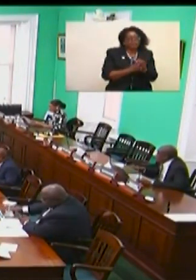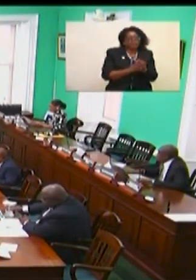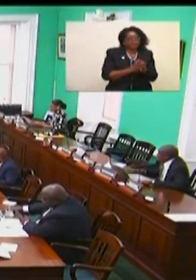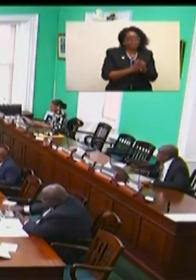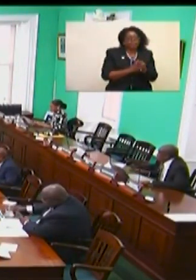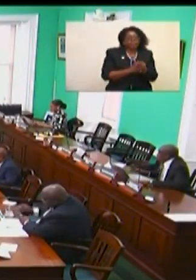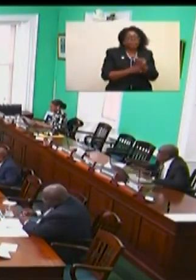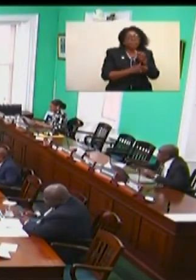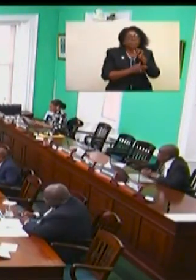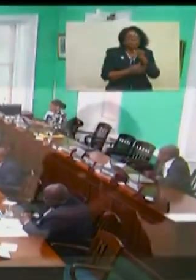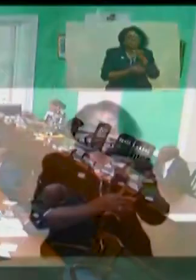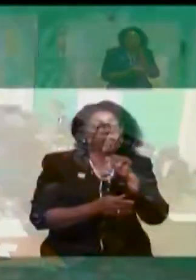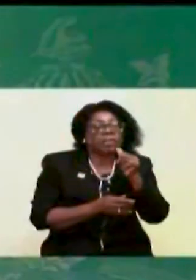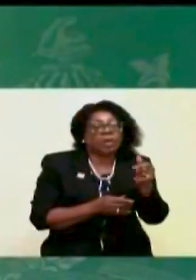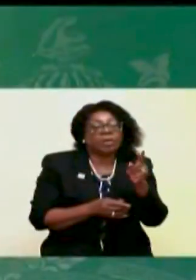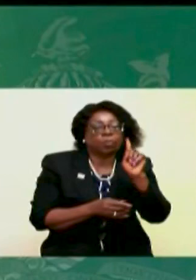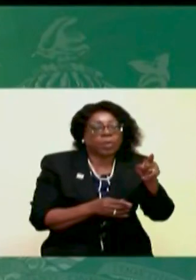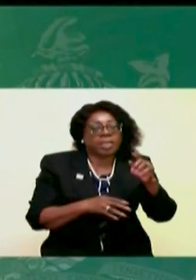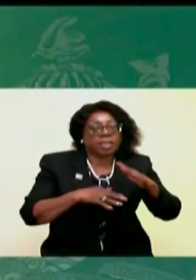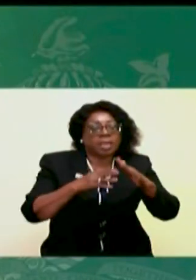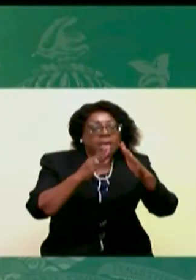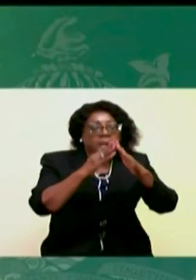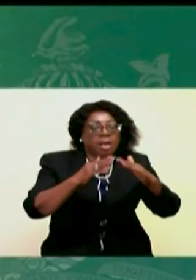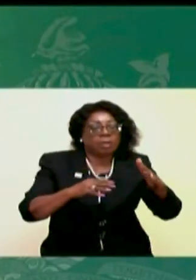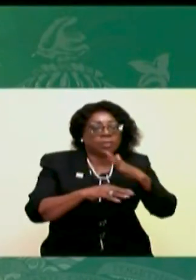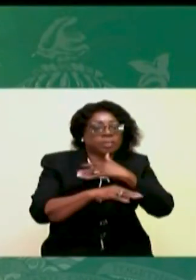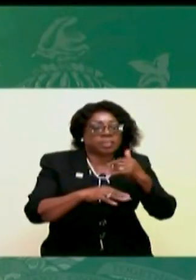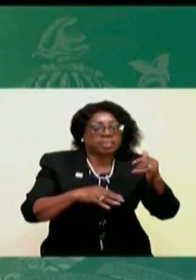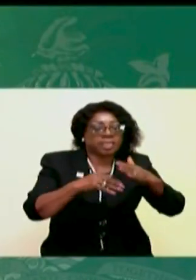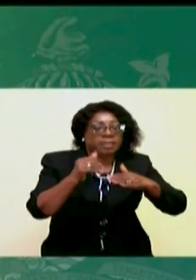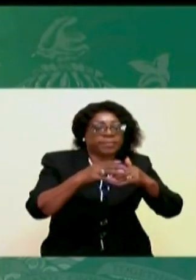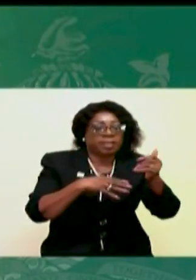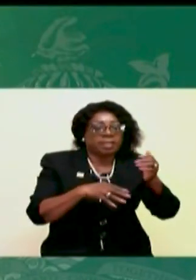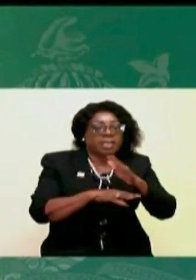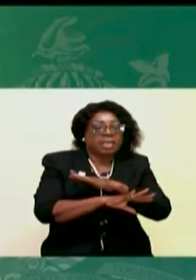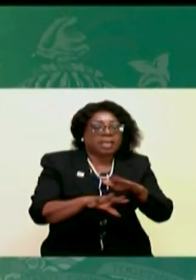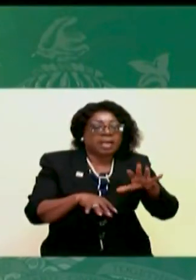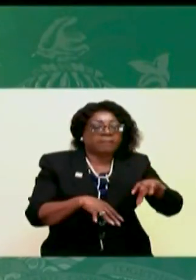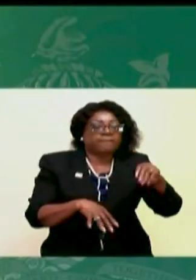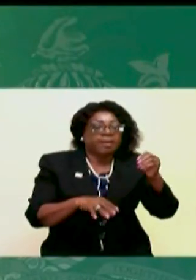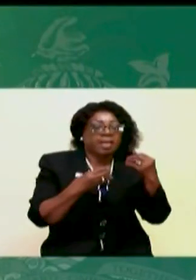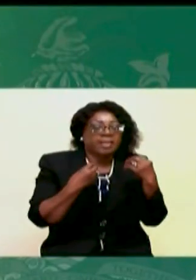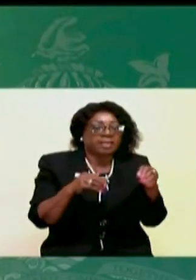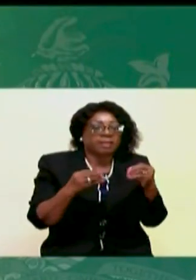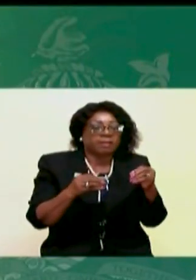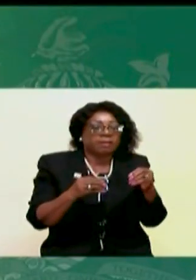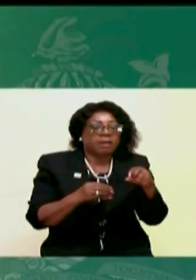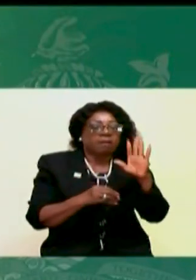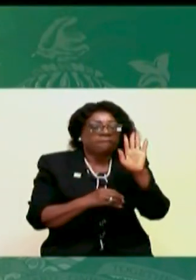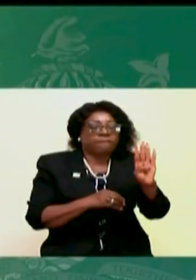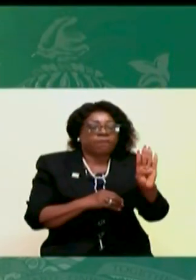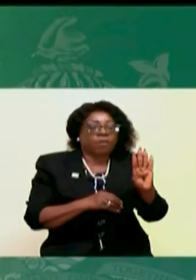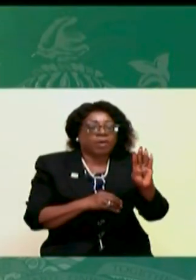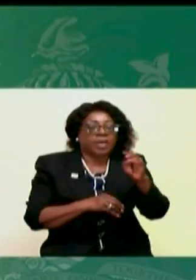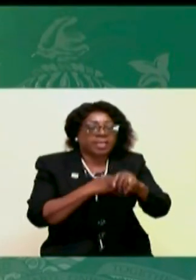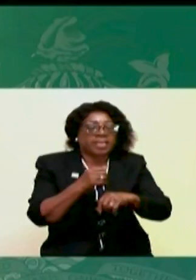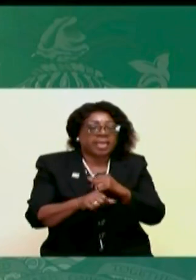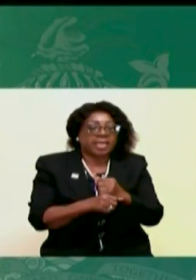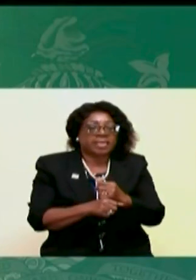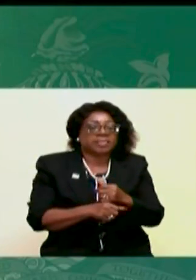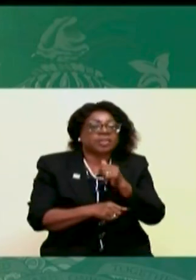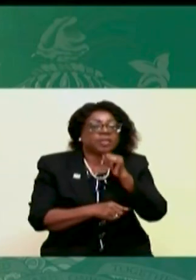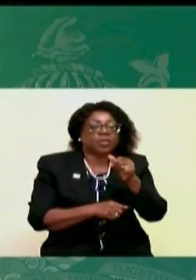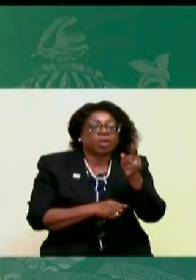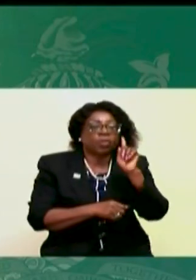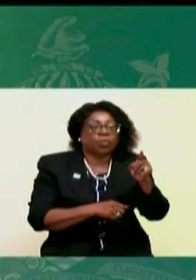Not one house. Not one. Not one. Can't find none. 4 years, not one. Not a